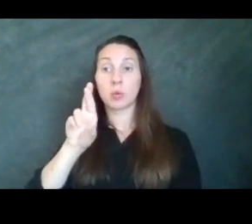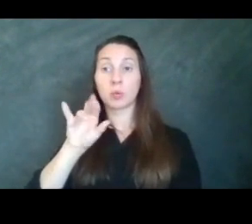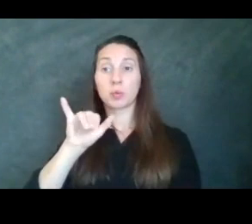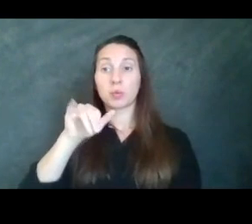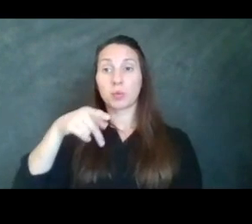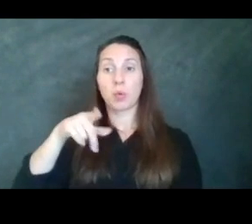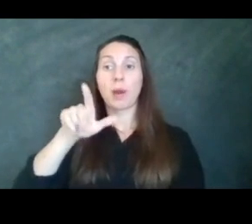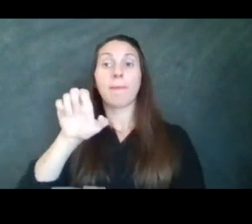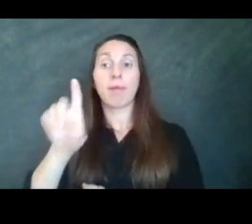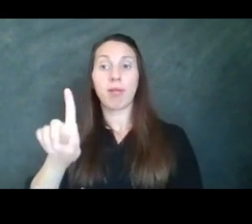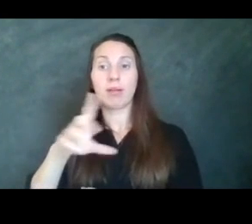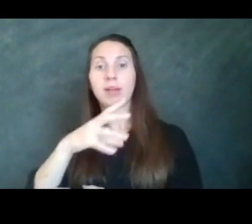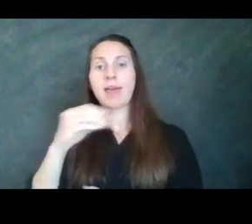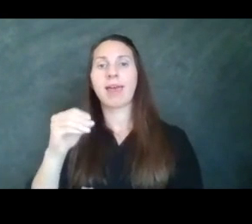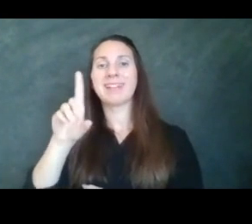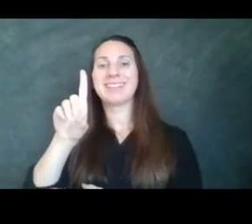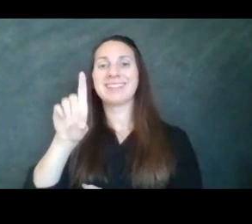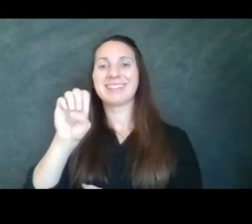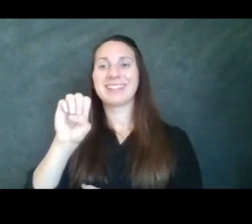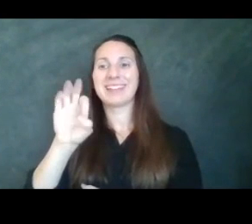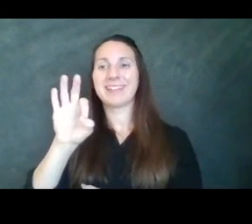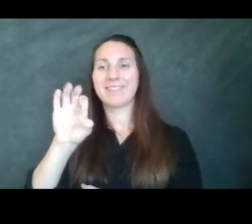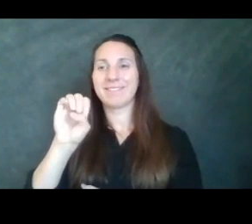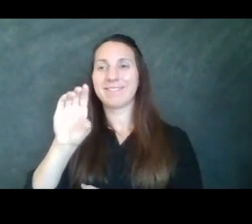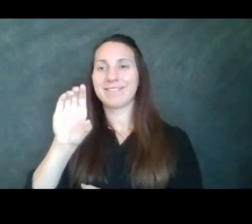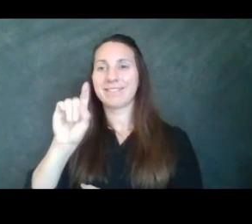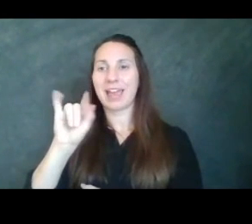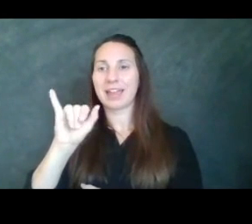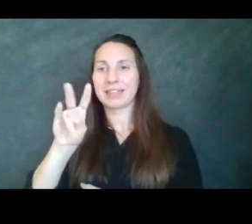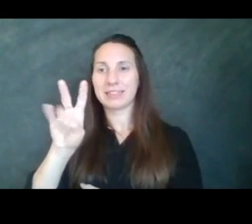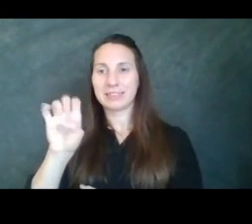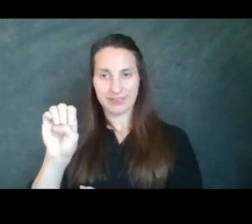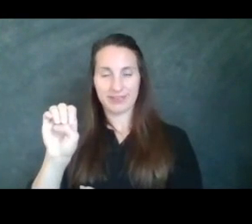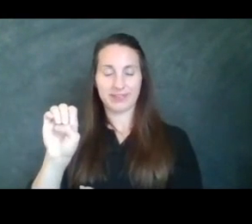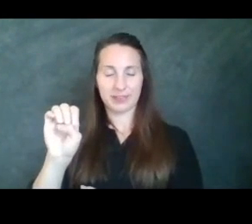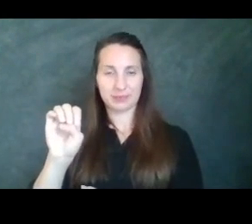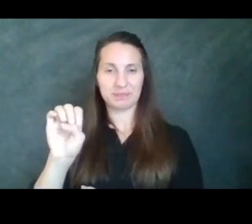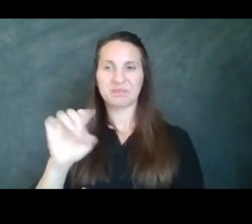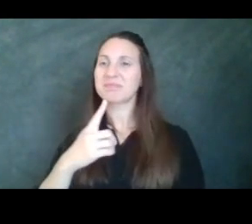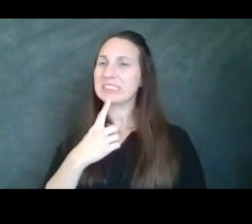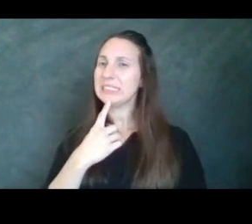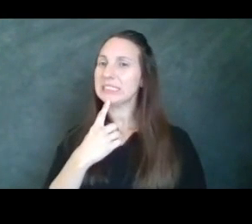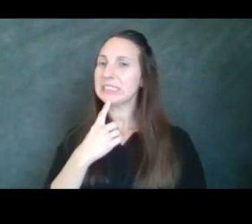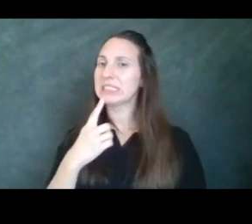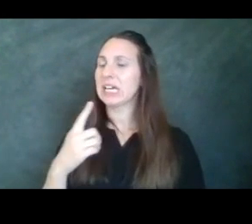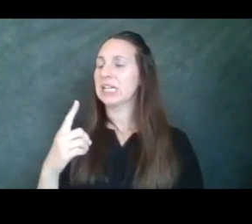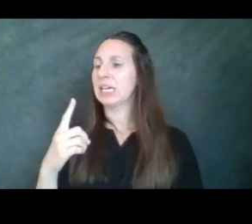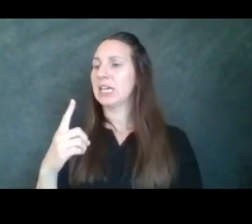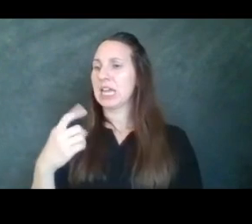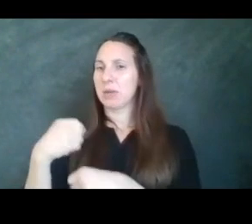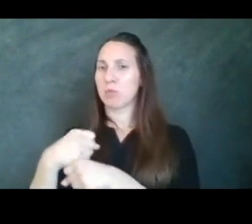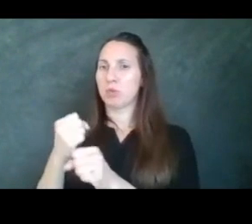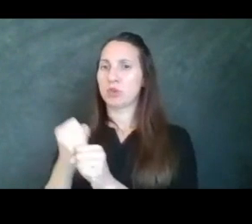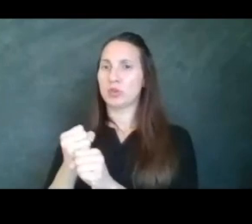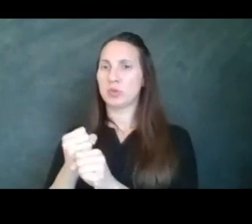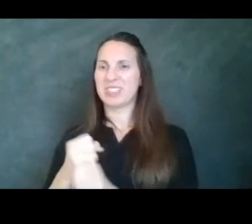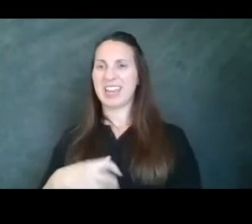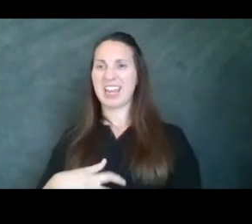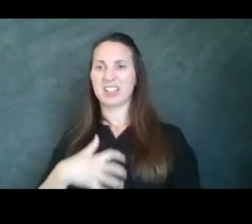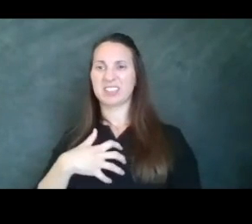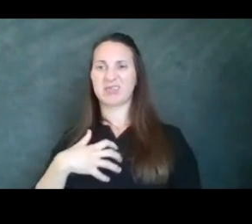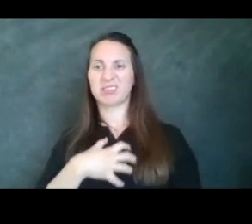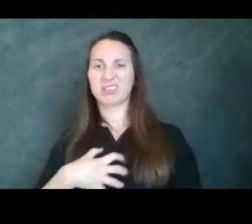described further as producing a depressing and nauseating effect on others.